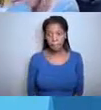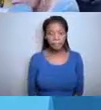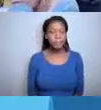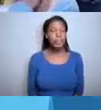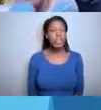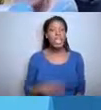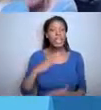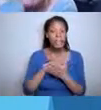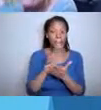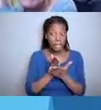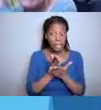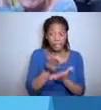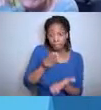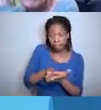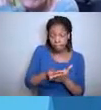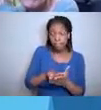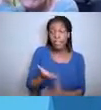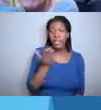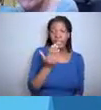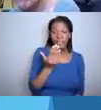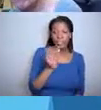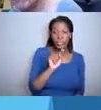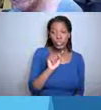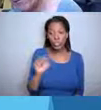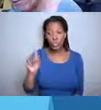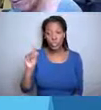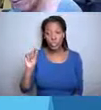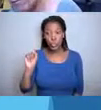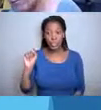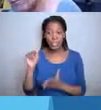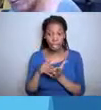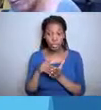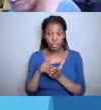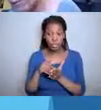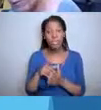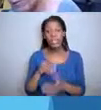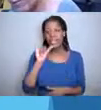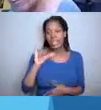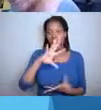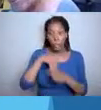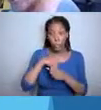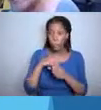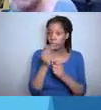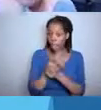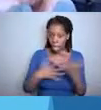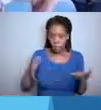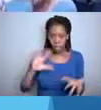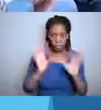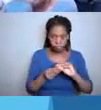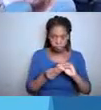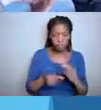20 000 and that includes um all expenses such as the artist fee um their design time